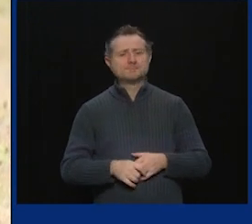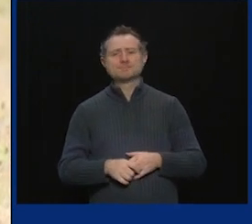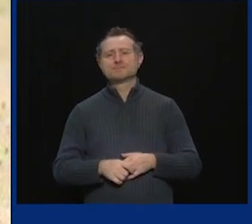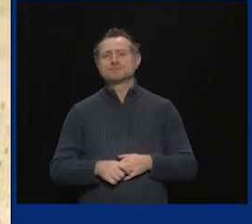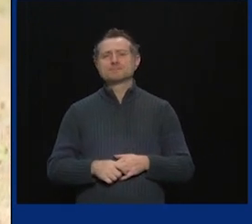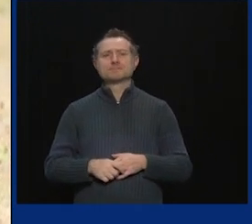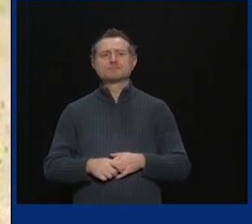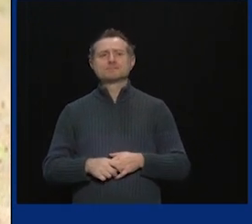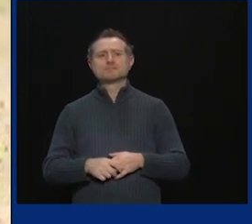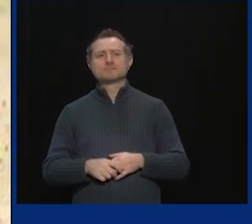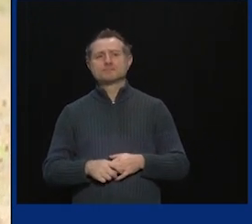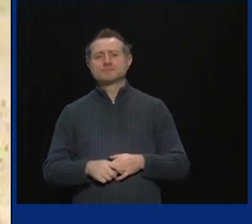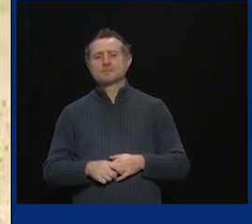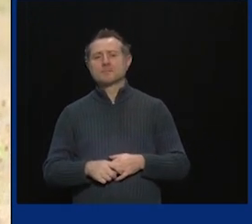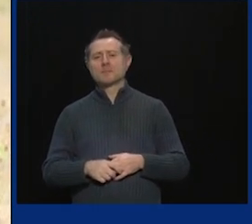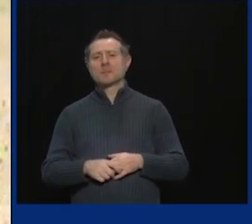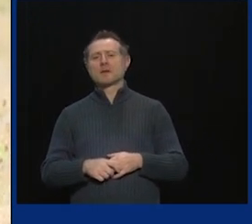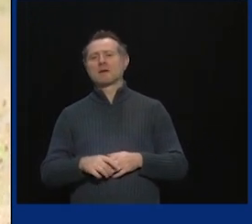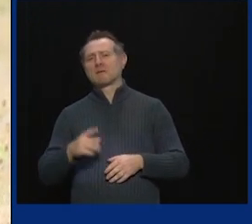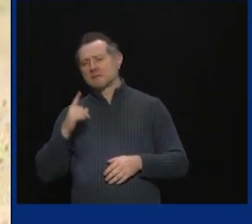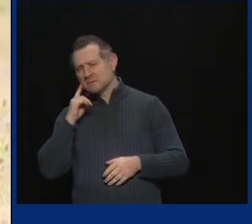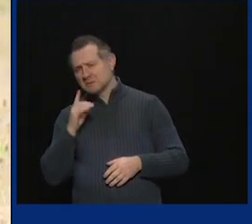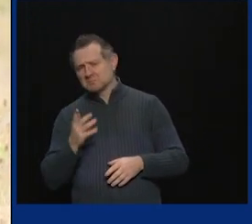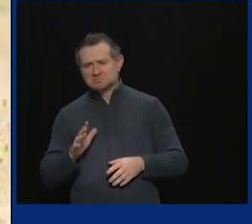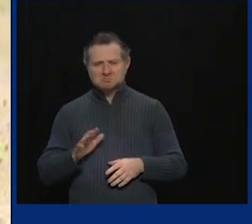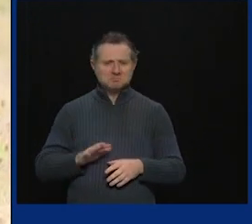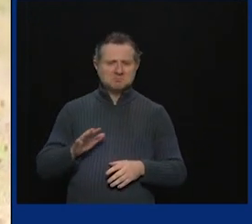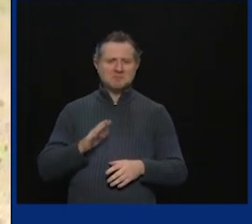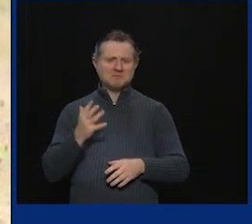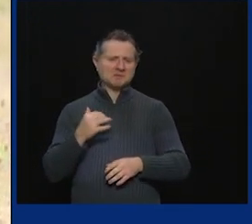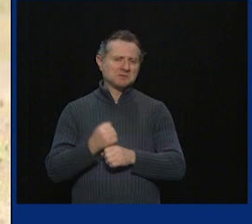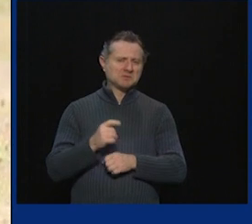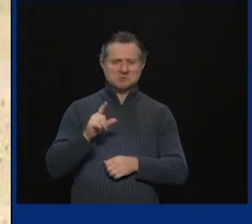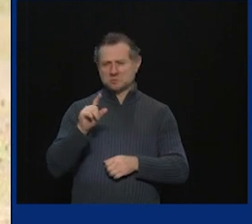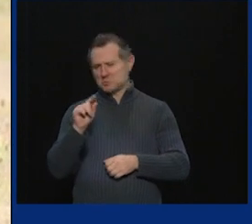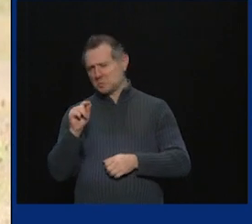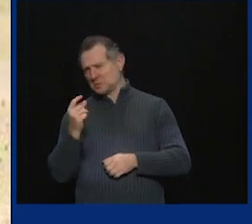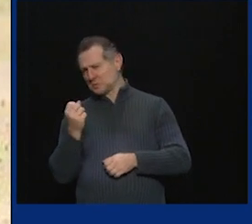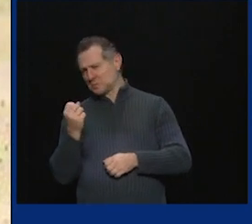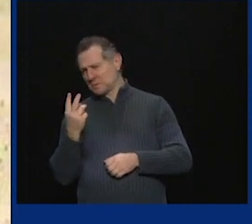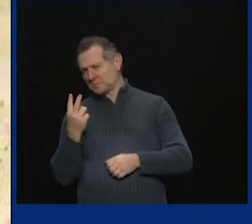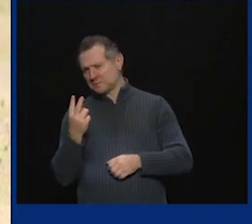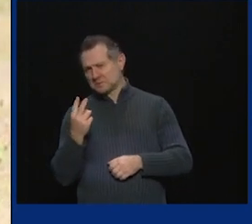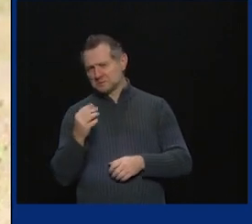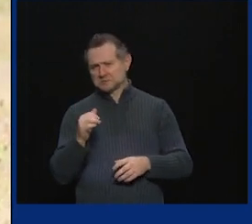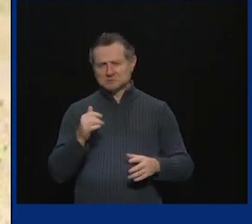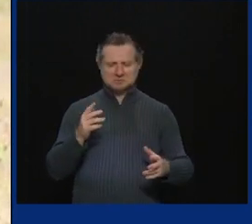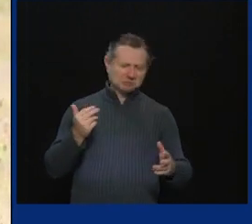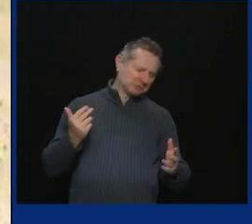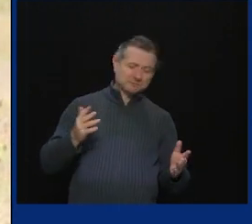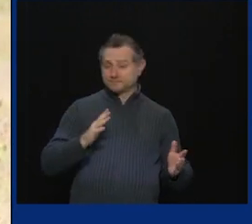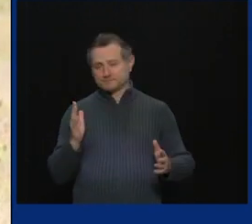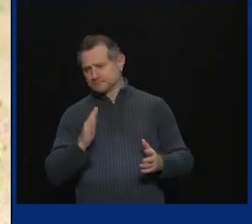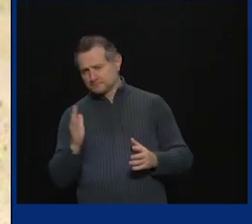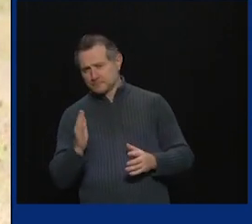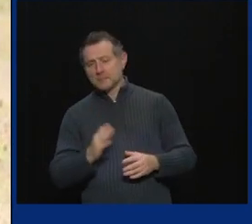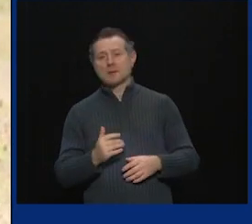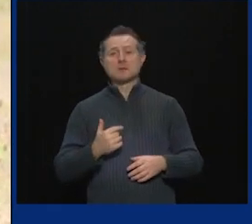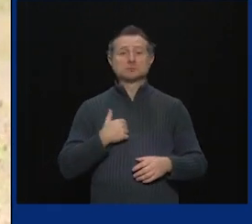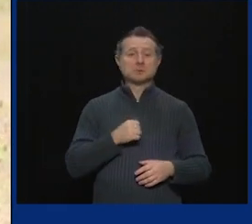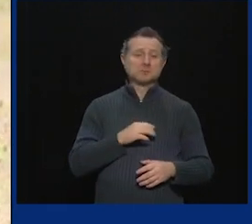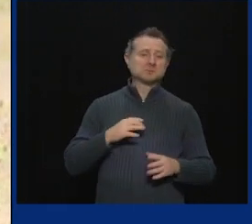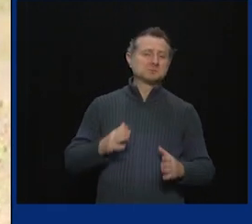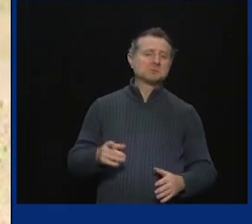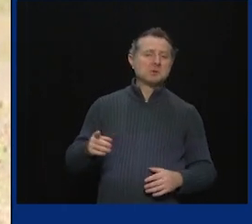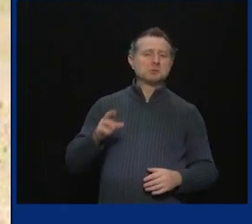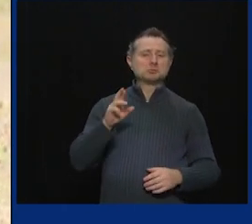The time, I think, was about 2012, 2013, and there was a Senator Mike Ranzenhofer